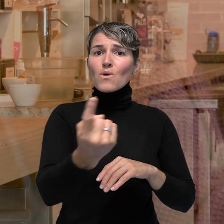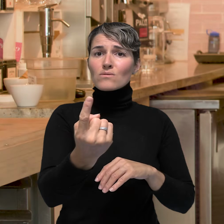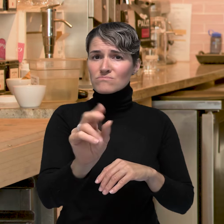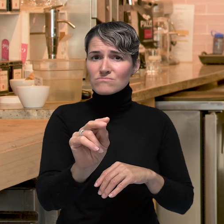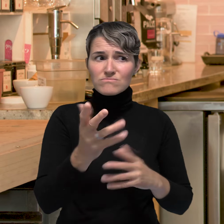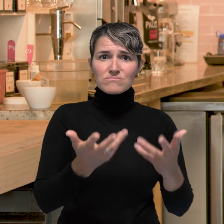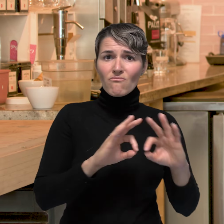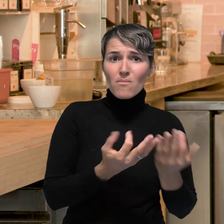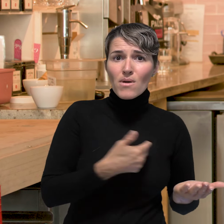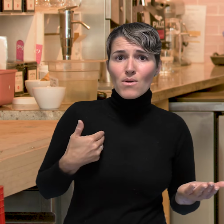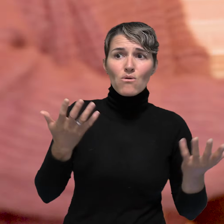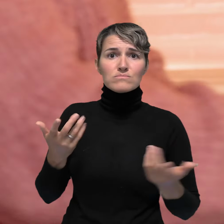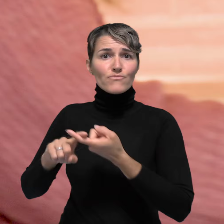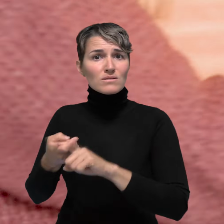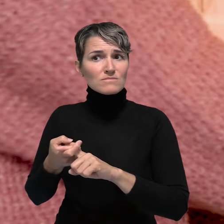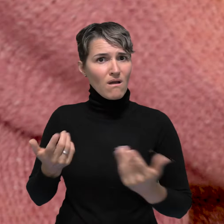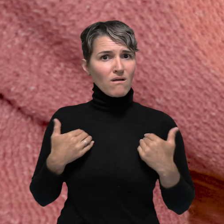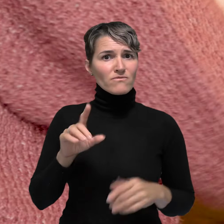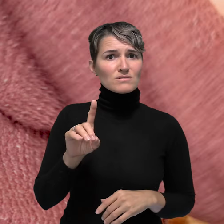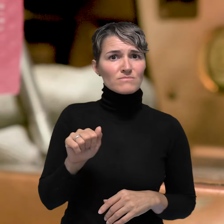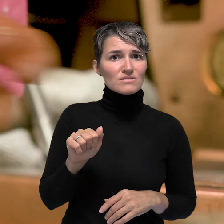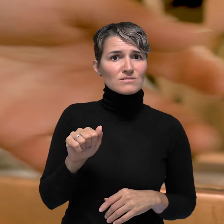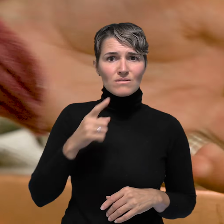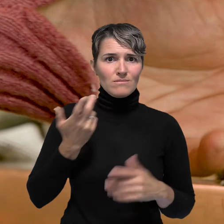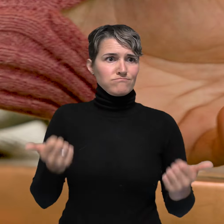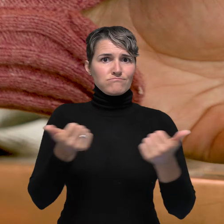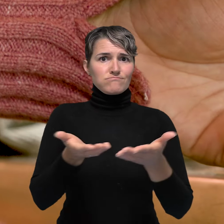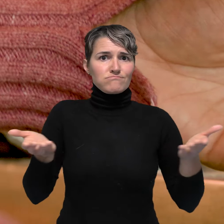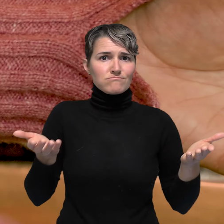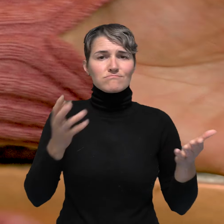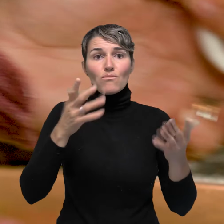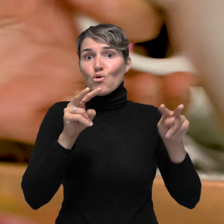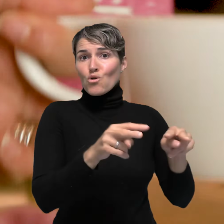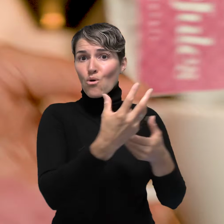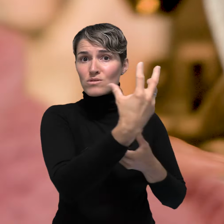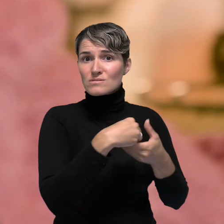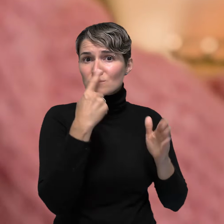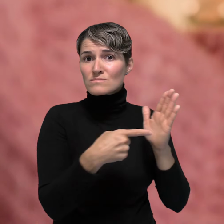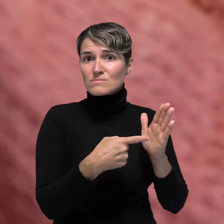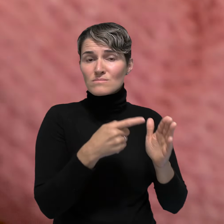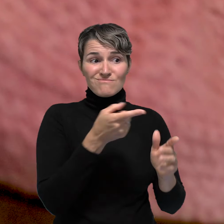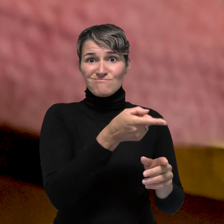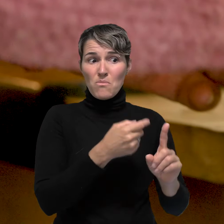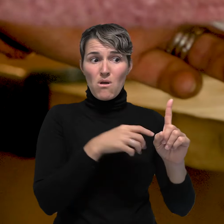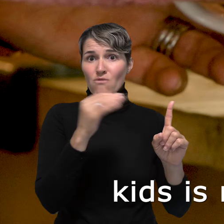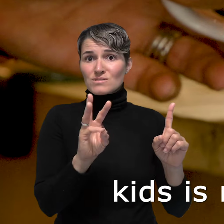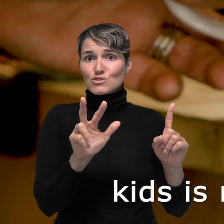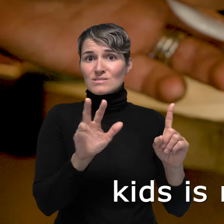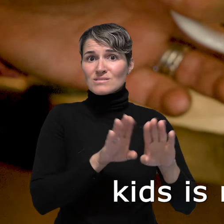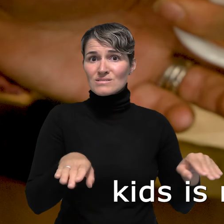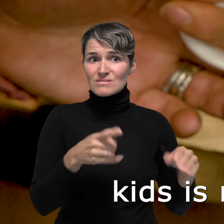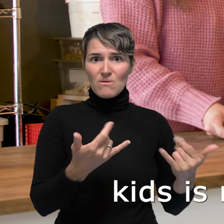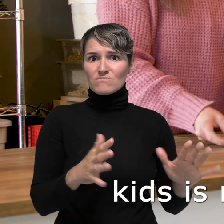you know, family member, or friend that has a disability. It's very prevalent. I mean, if you look at autism specifically, 1 in 63